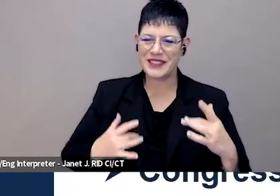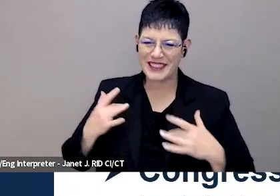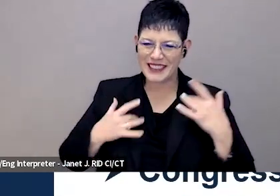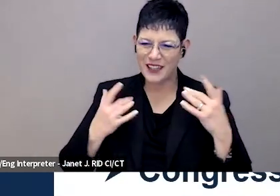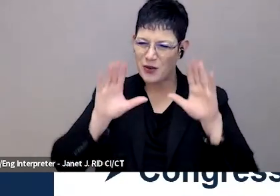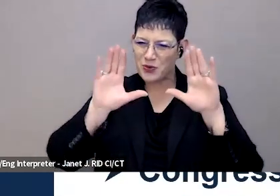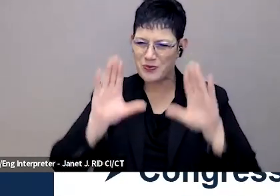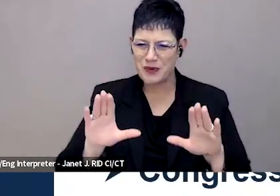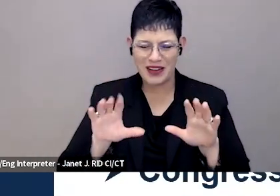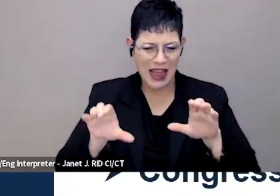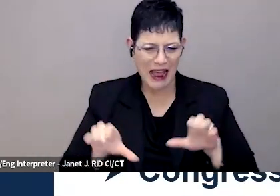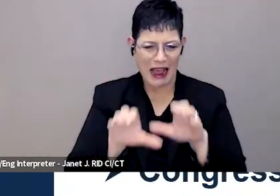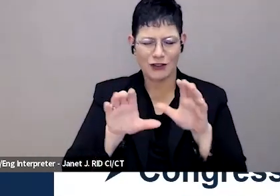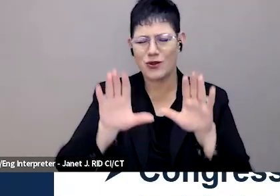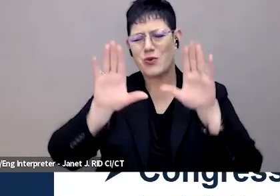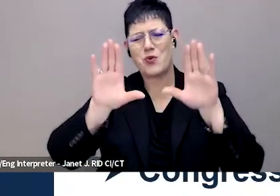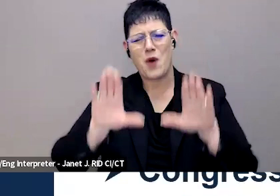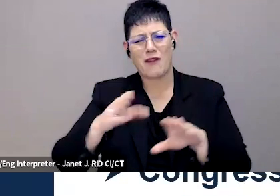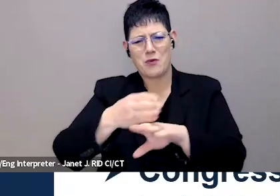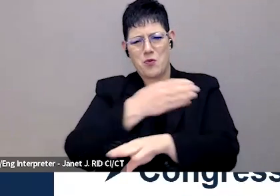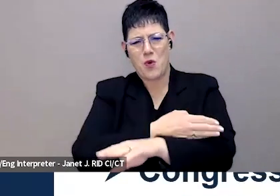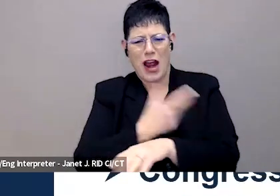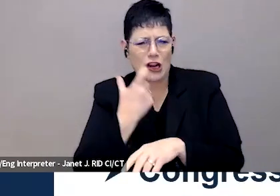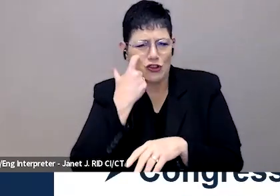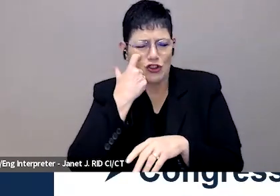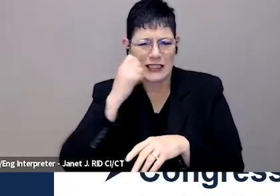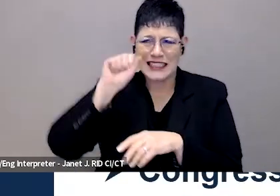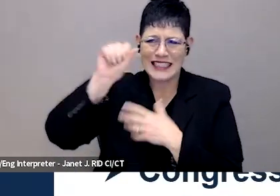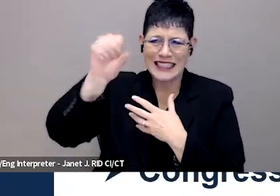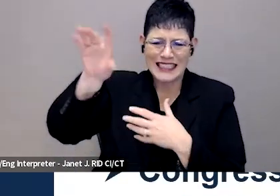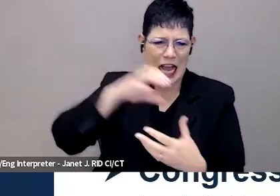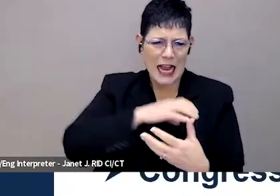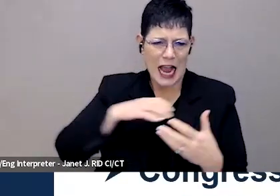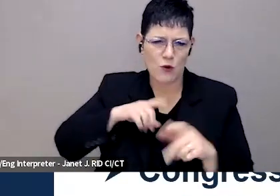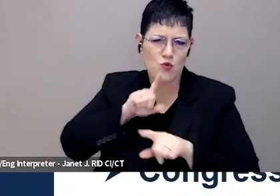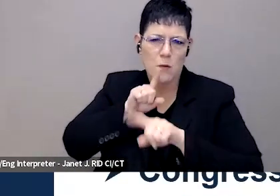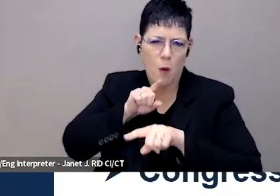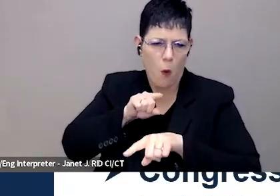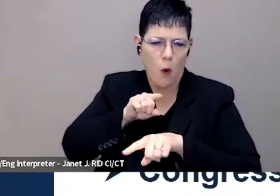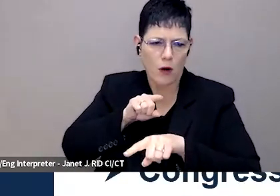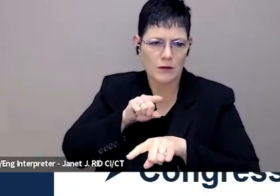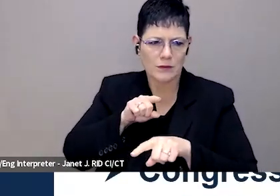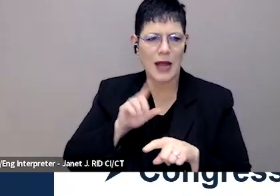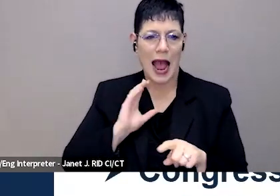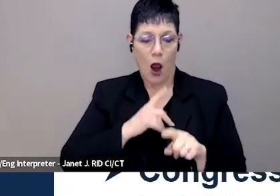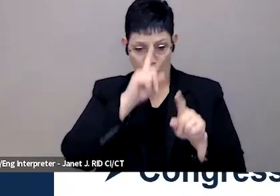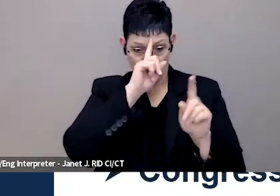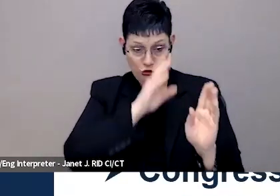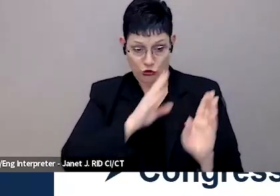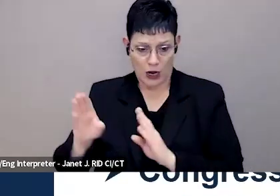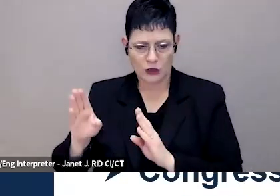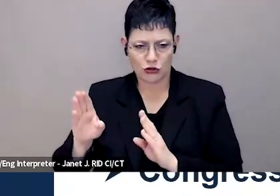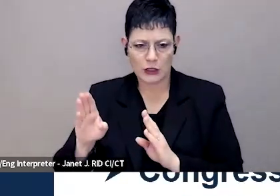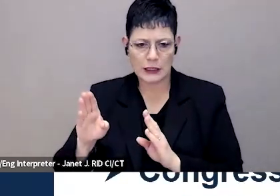amazing actions and continued progress outlined in the recent report to Congress, and think as the strategy continues to evolve, there's opportunity